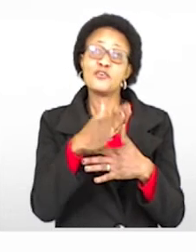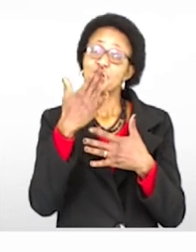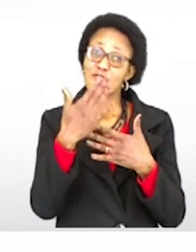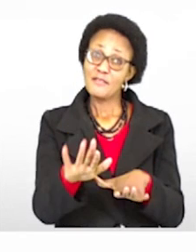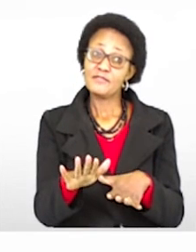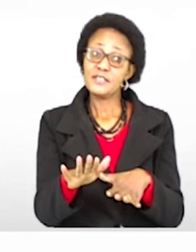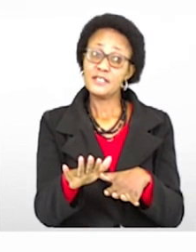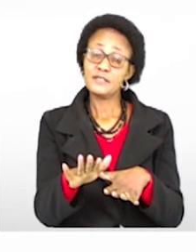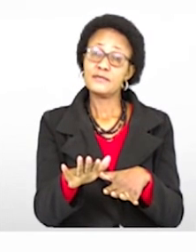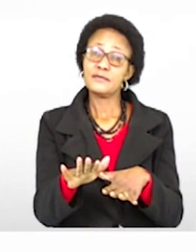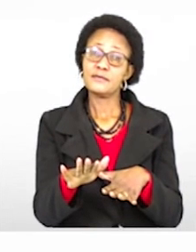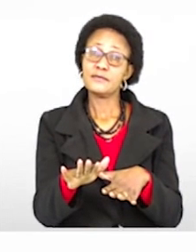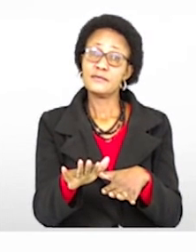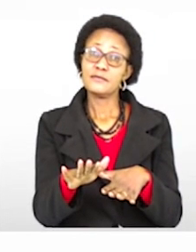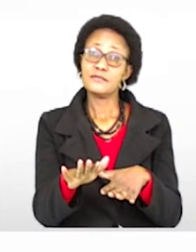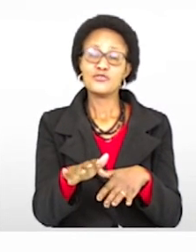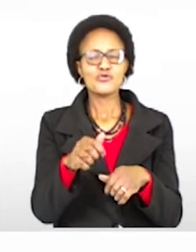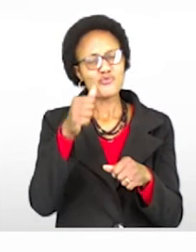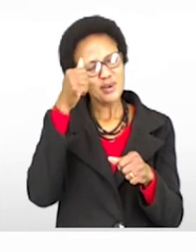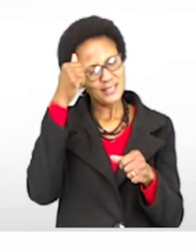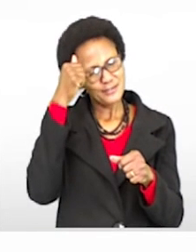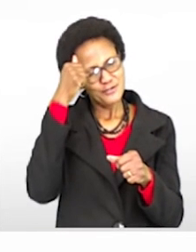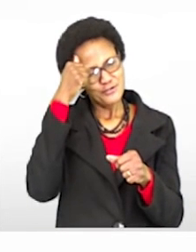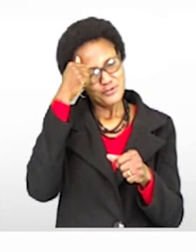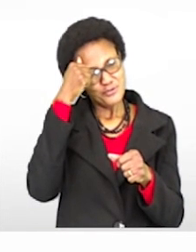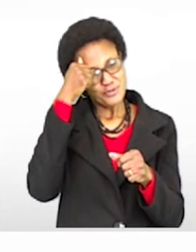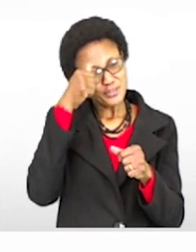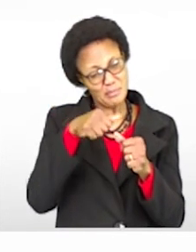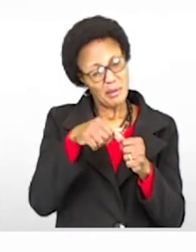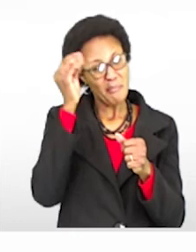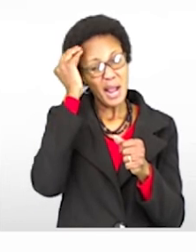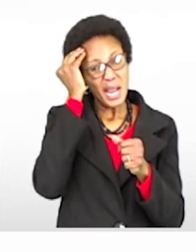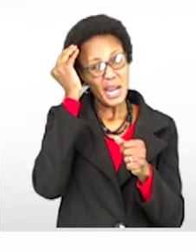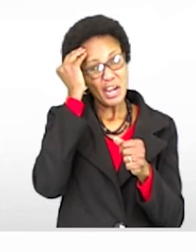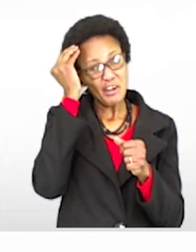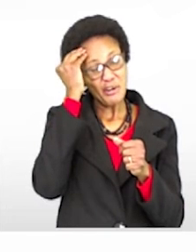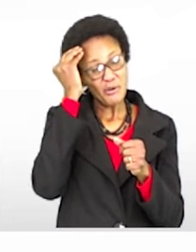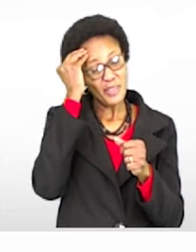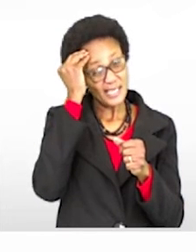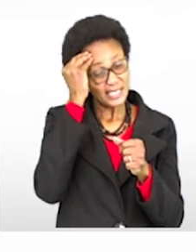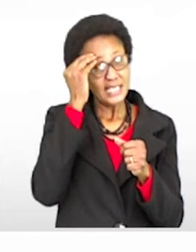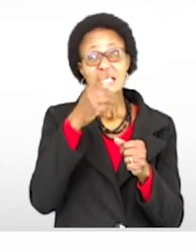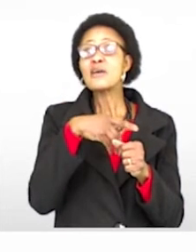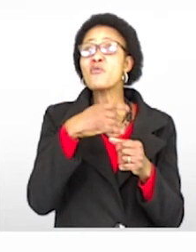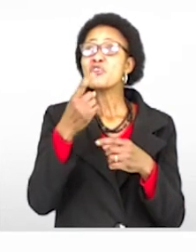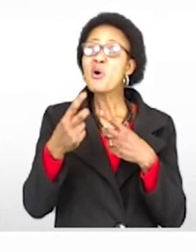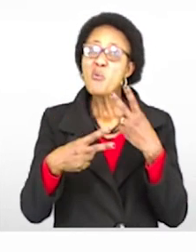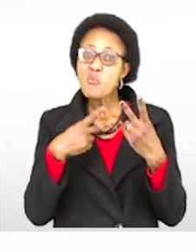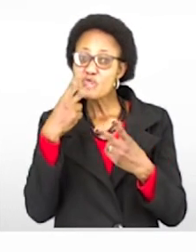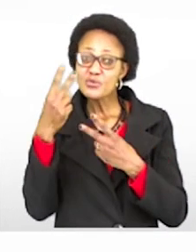that, you will be able to realize that these signs are everywhere in the roads, in the towns as